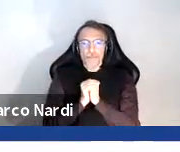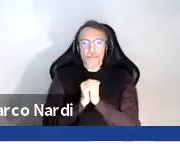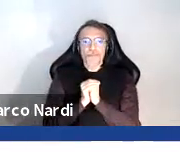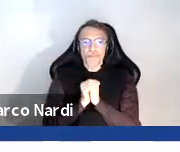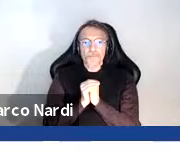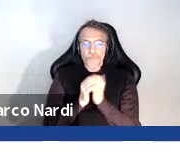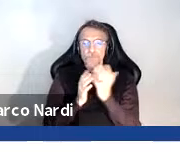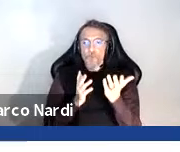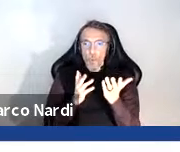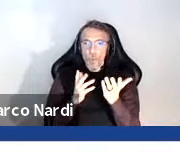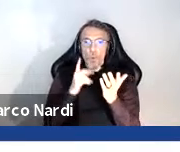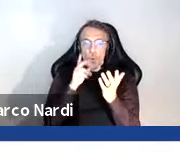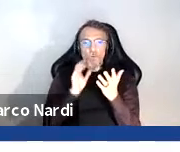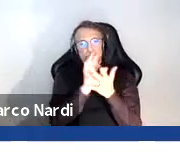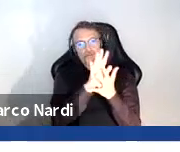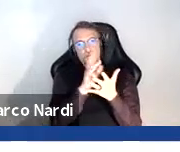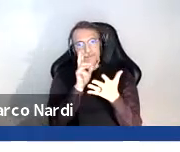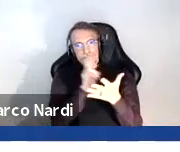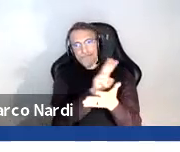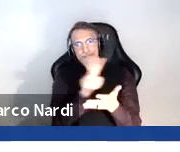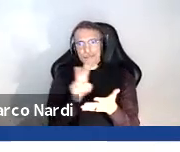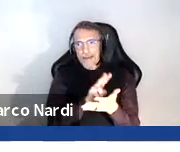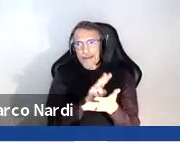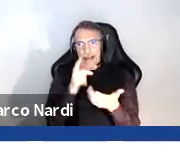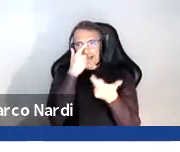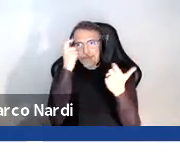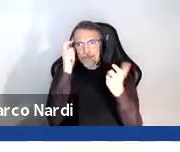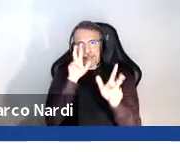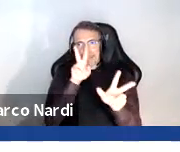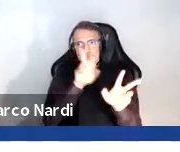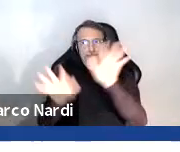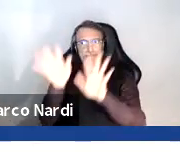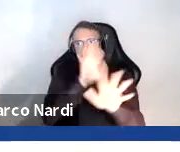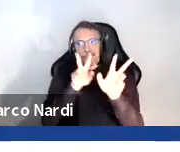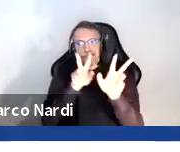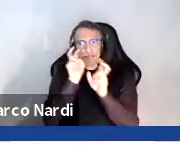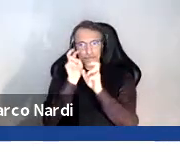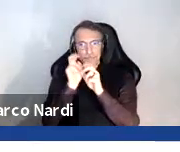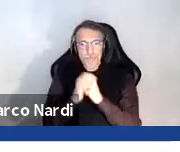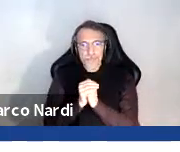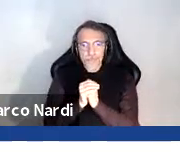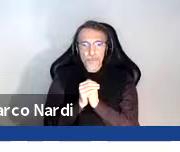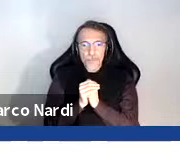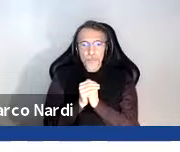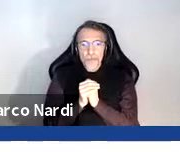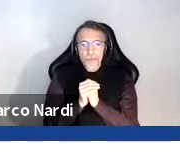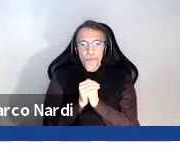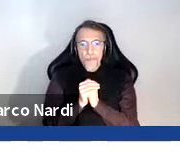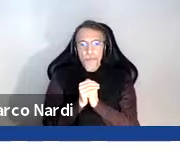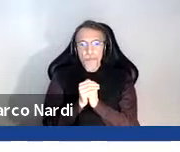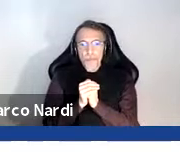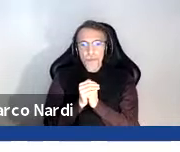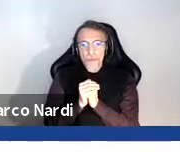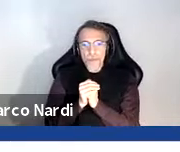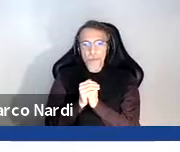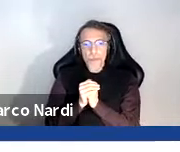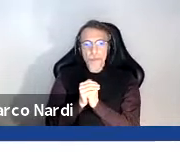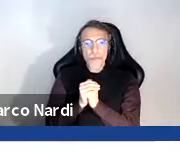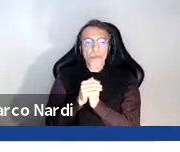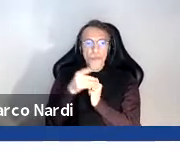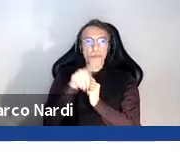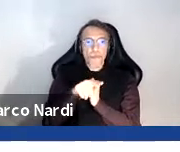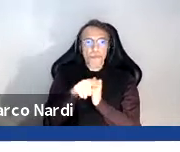I will show some slides only for aesthetic reasons, to be very honest. You see here this substantial increase, the blue line,